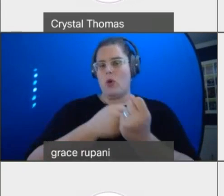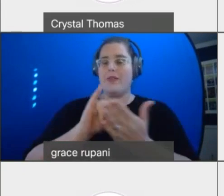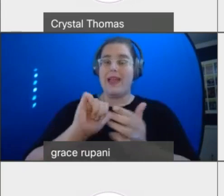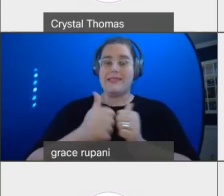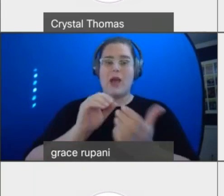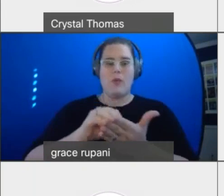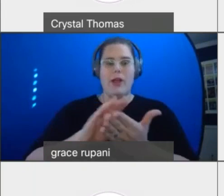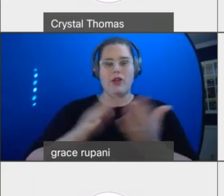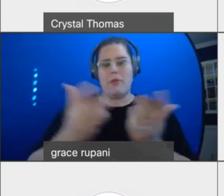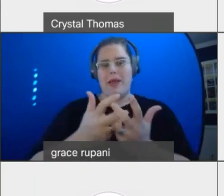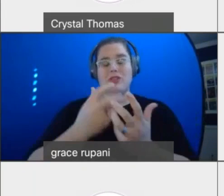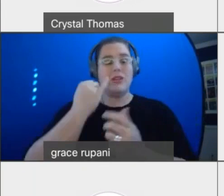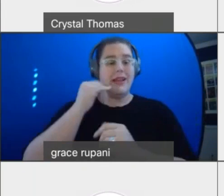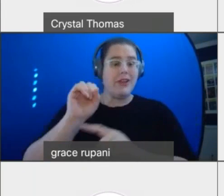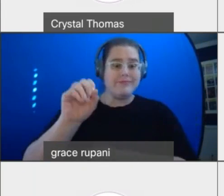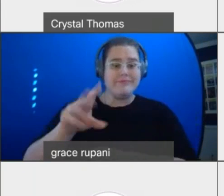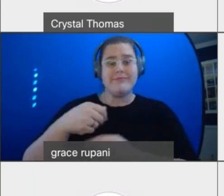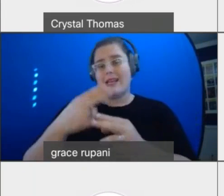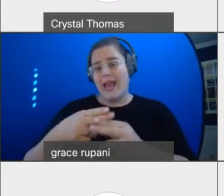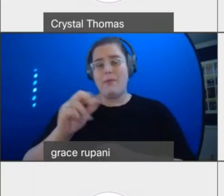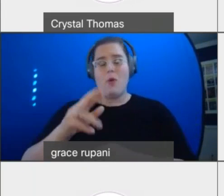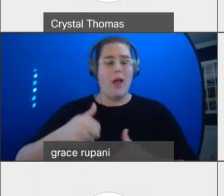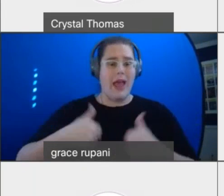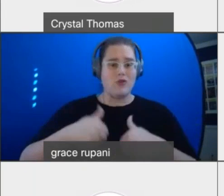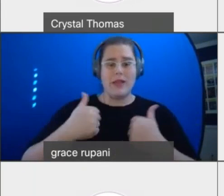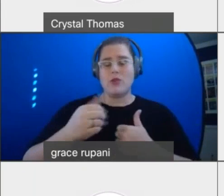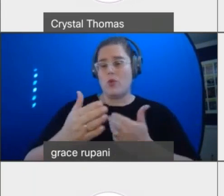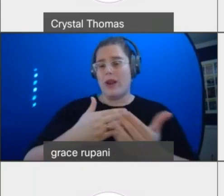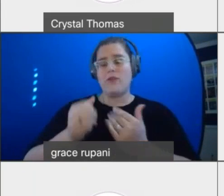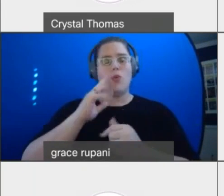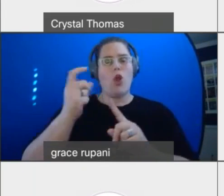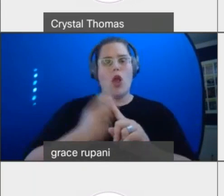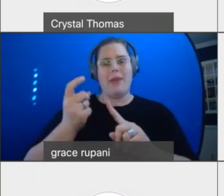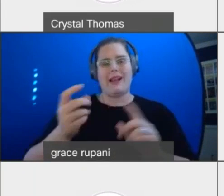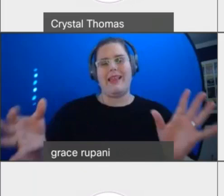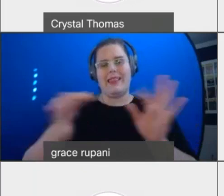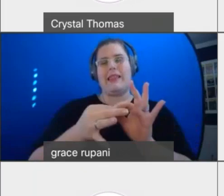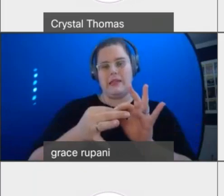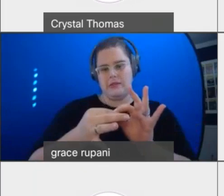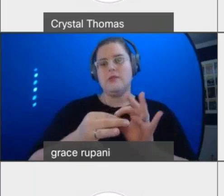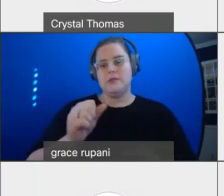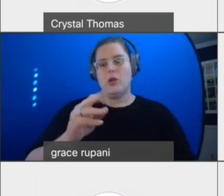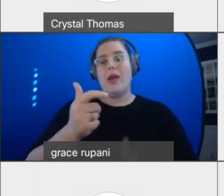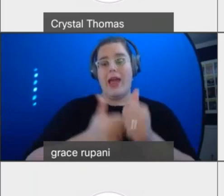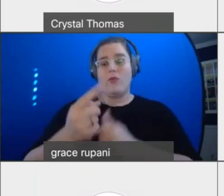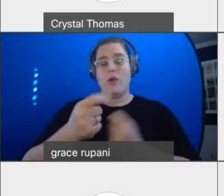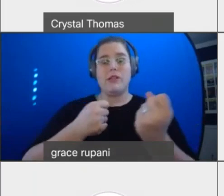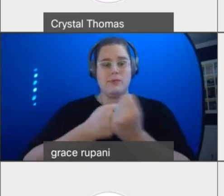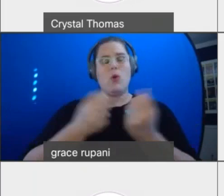their name, address, or anything that Winslow just said, it's automatically linked to us. So everyone that we support is matched in